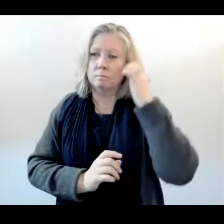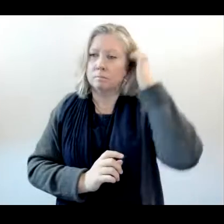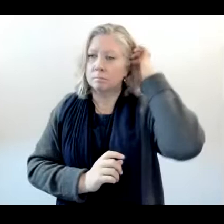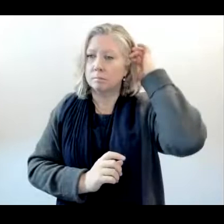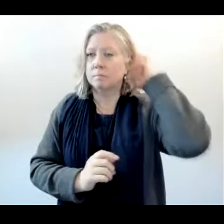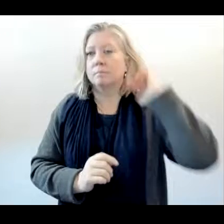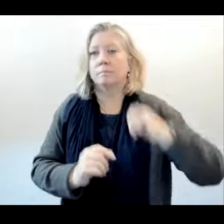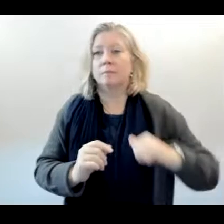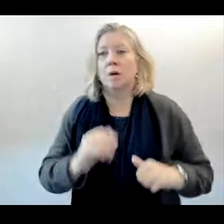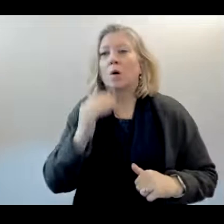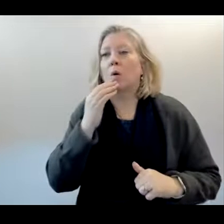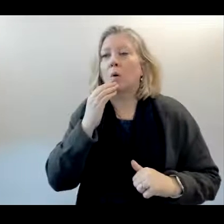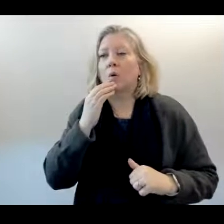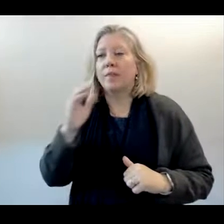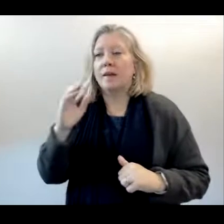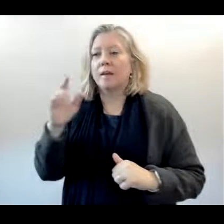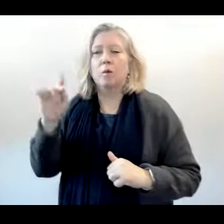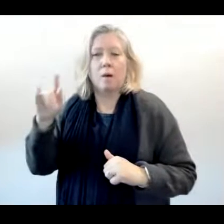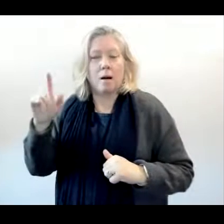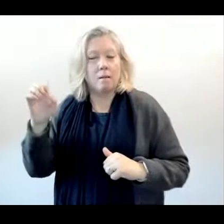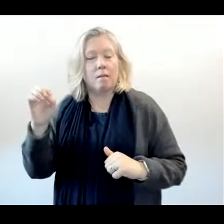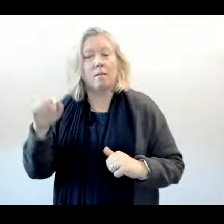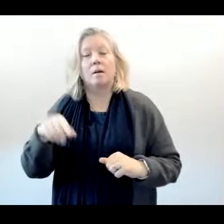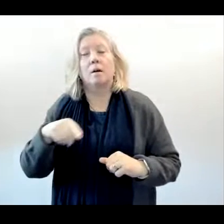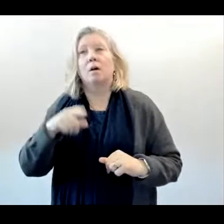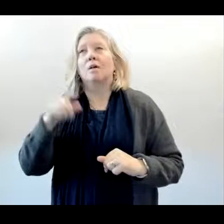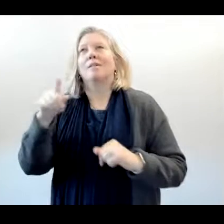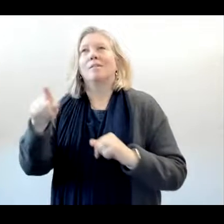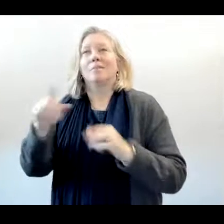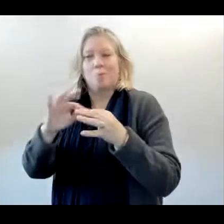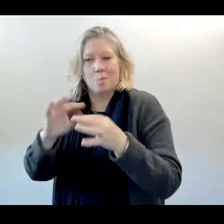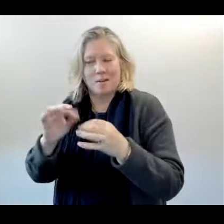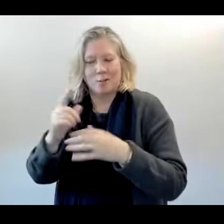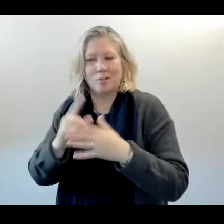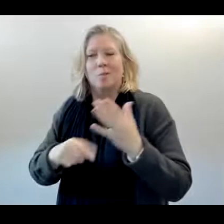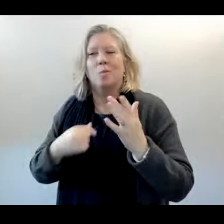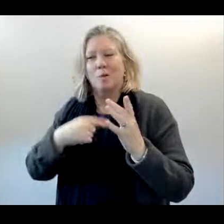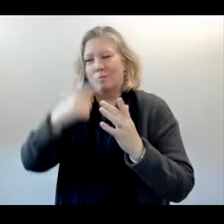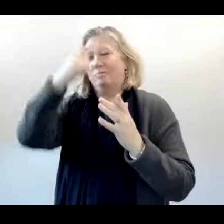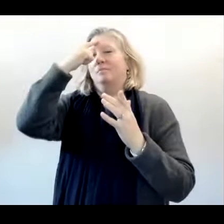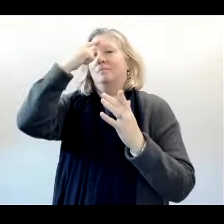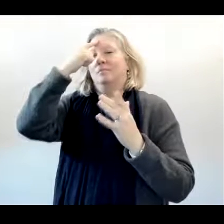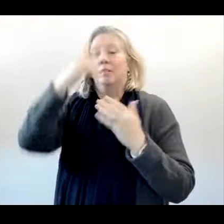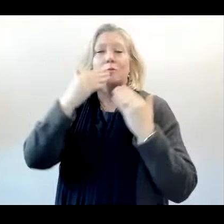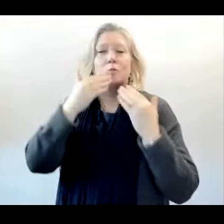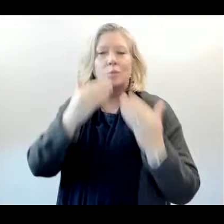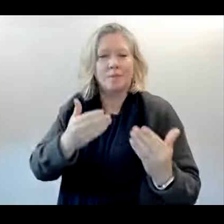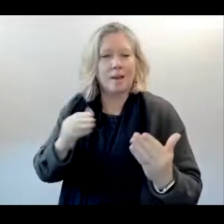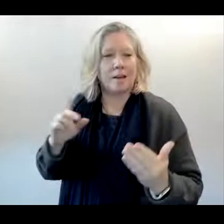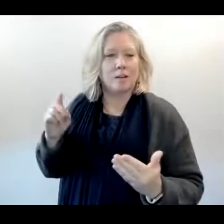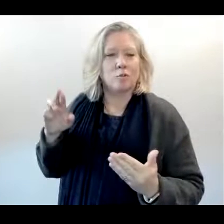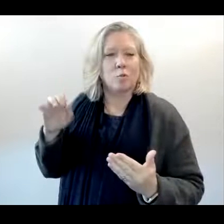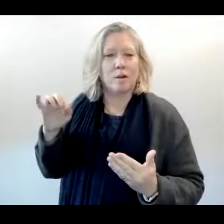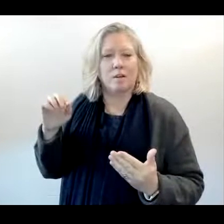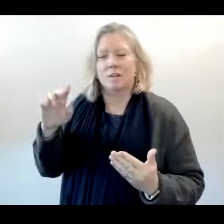Sure. Thank you, Kyle. You actually mentioned what I wanted to highlight and sort of thank Director Flissrum for his time here, which was